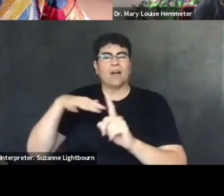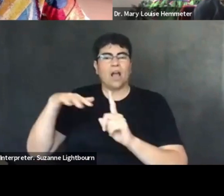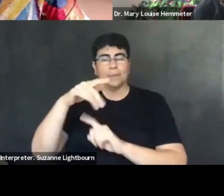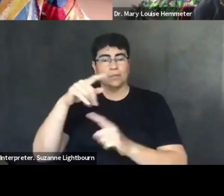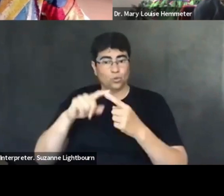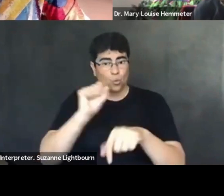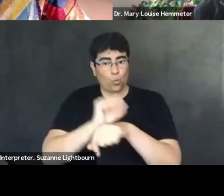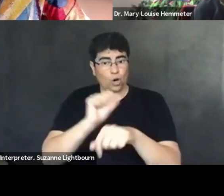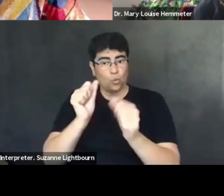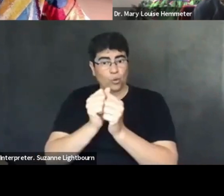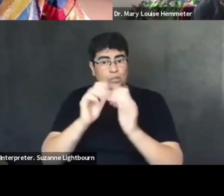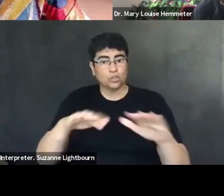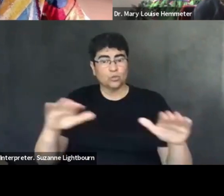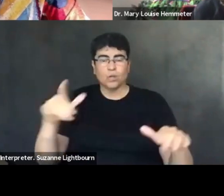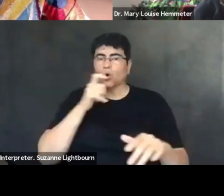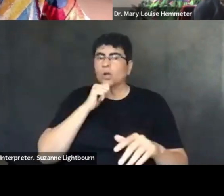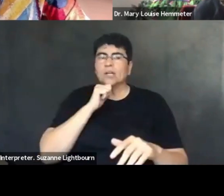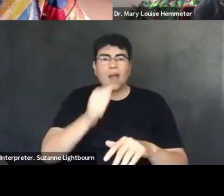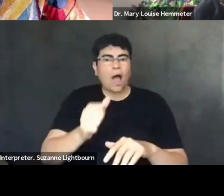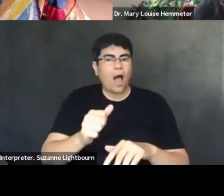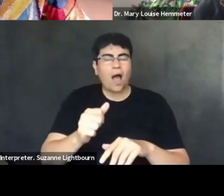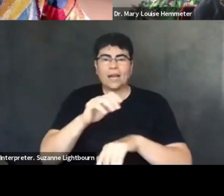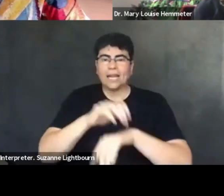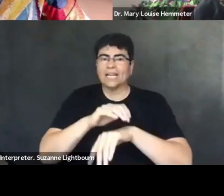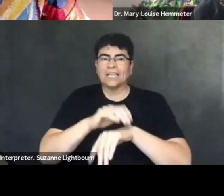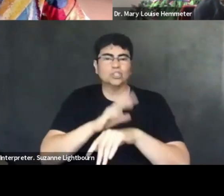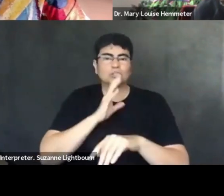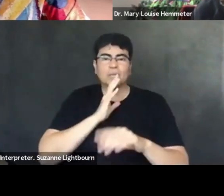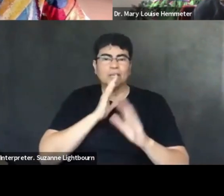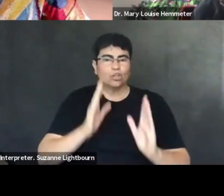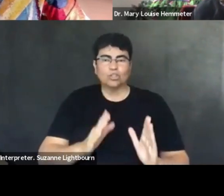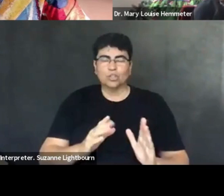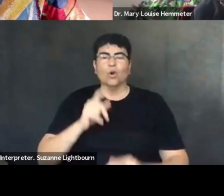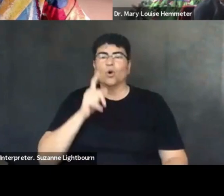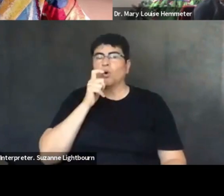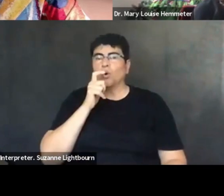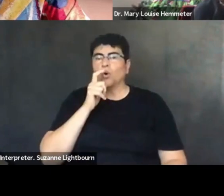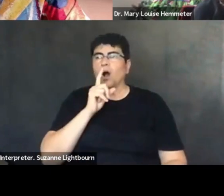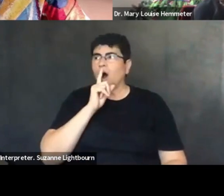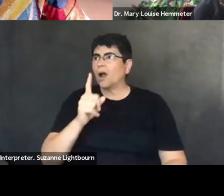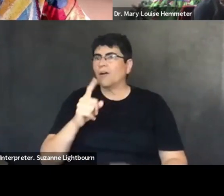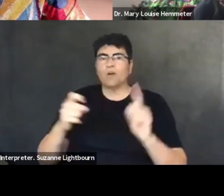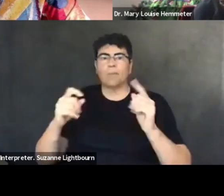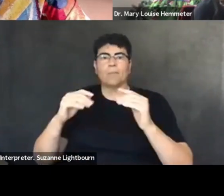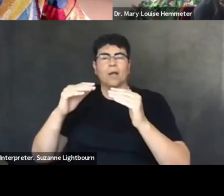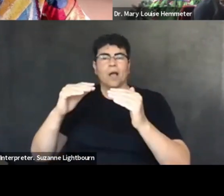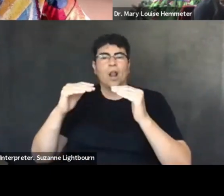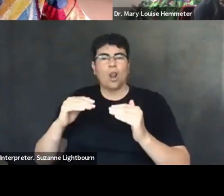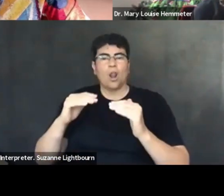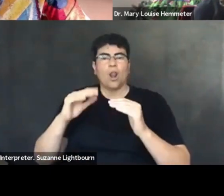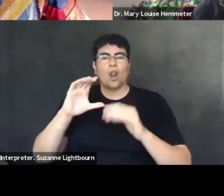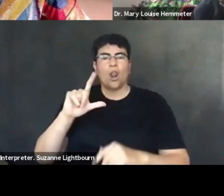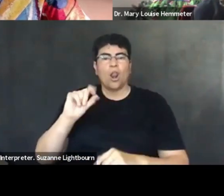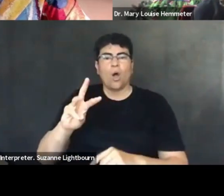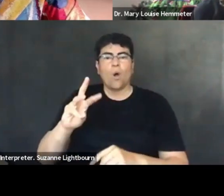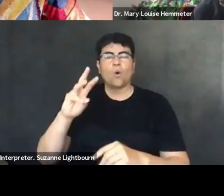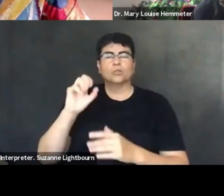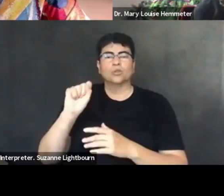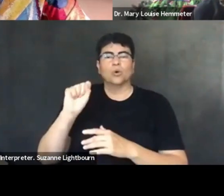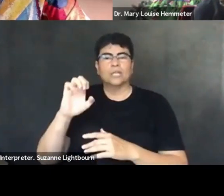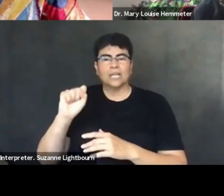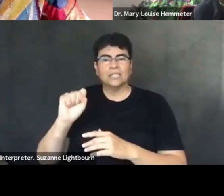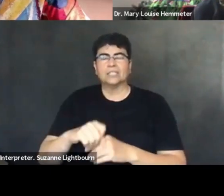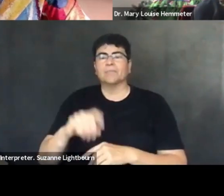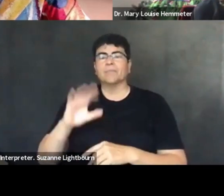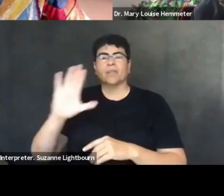children who are not English speakers, who are from a low socioeconomic background, whose culture